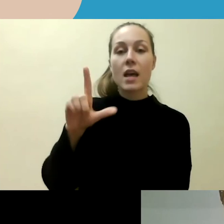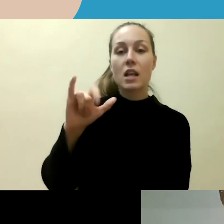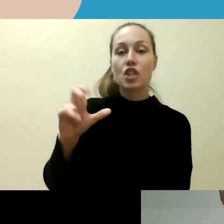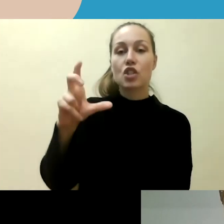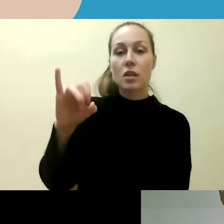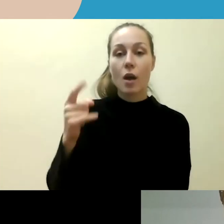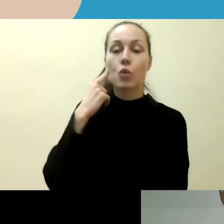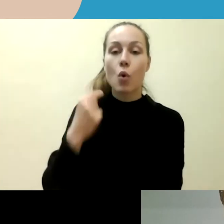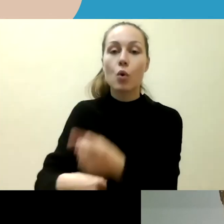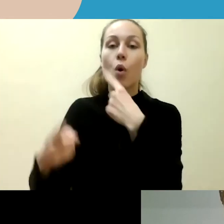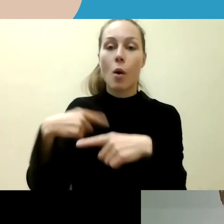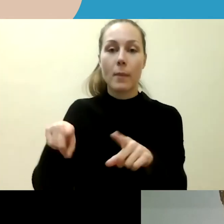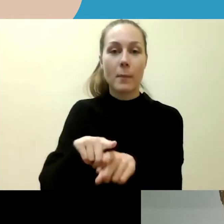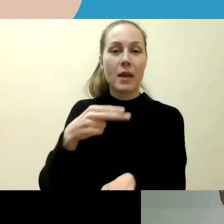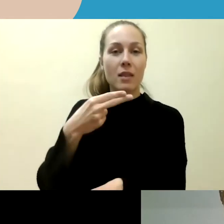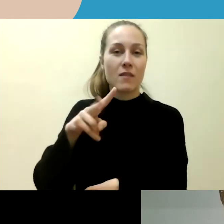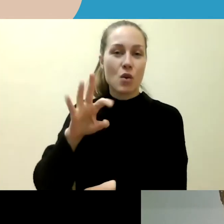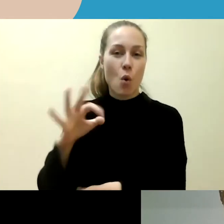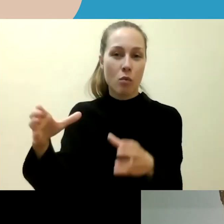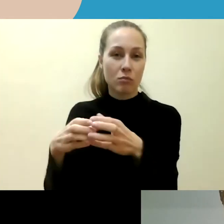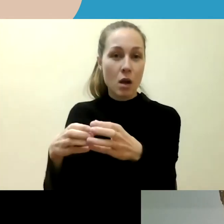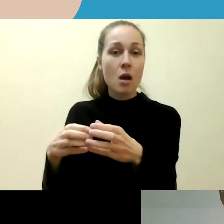Thank you. Mr. Velička,